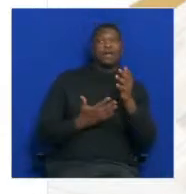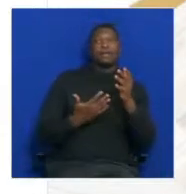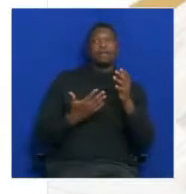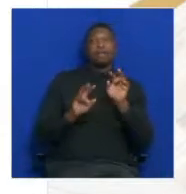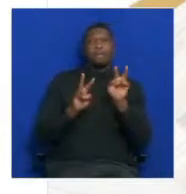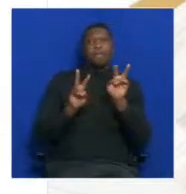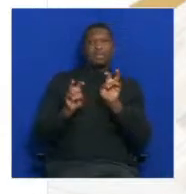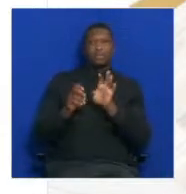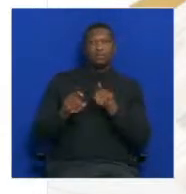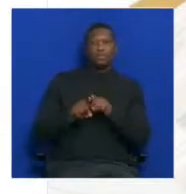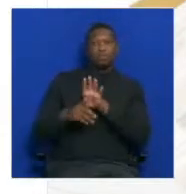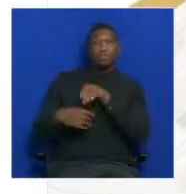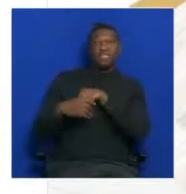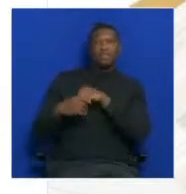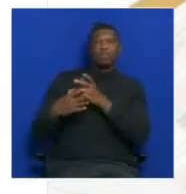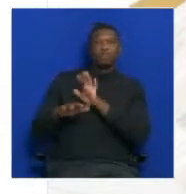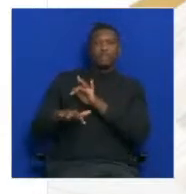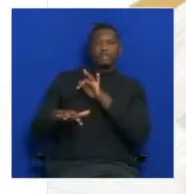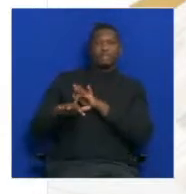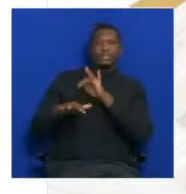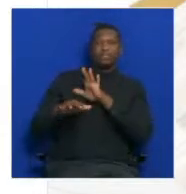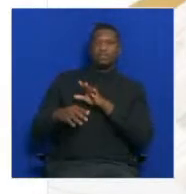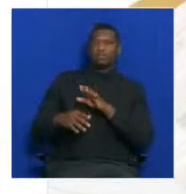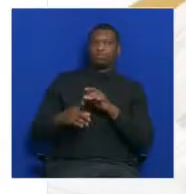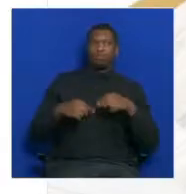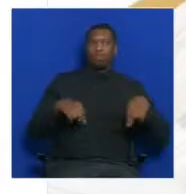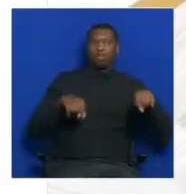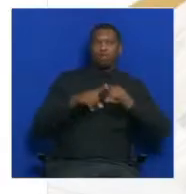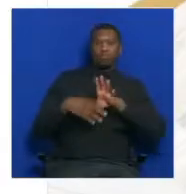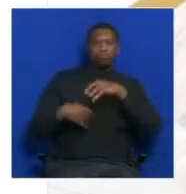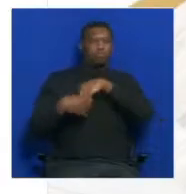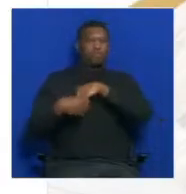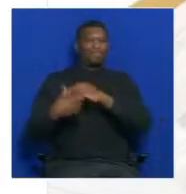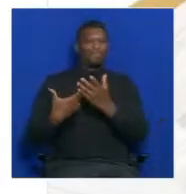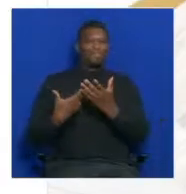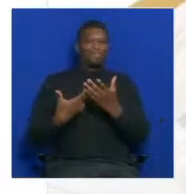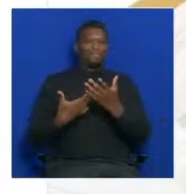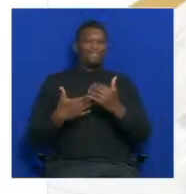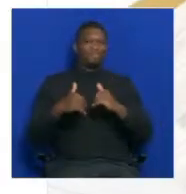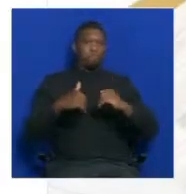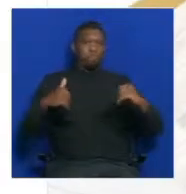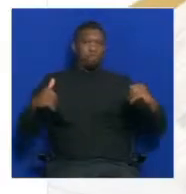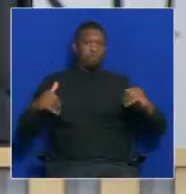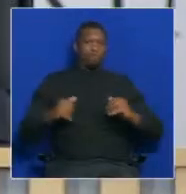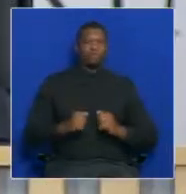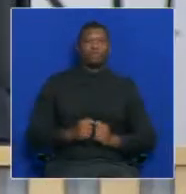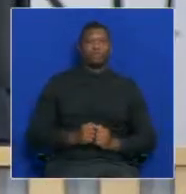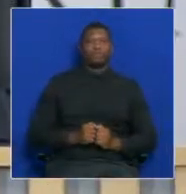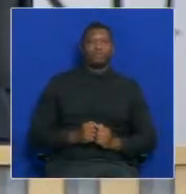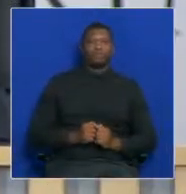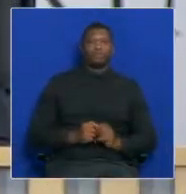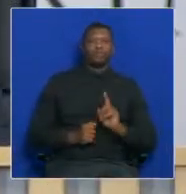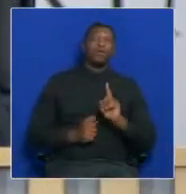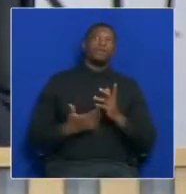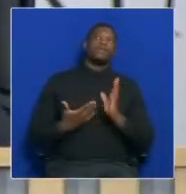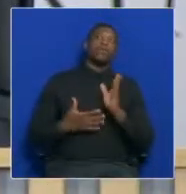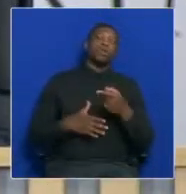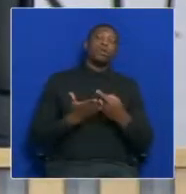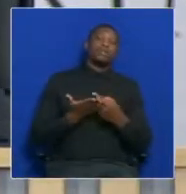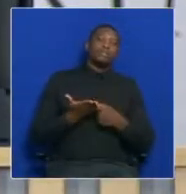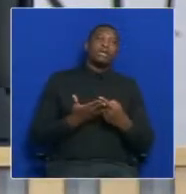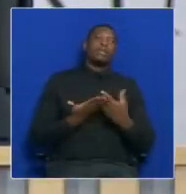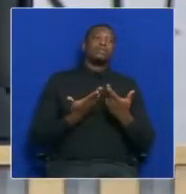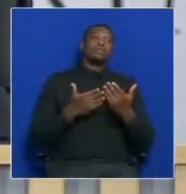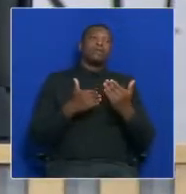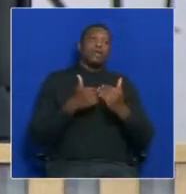where there wasn't discussion really about them, except in those